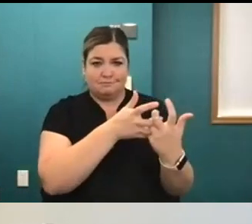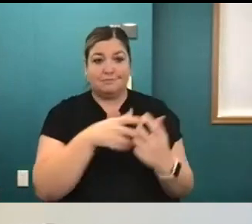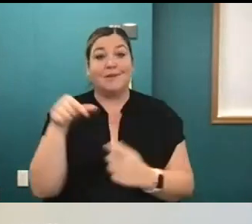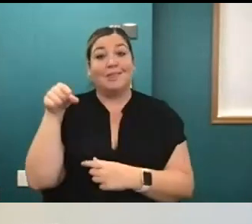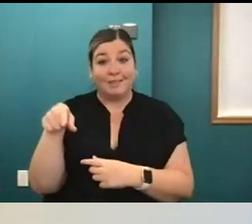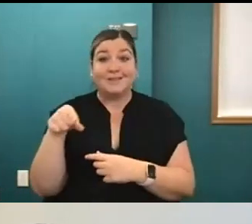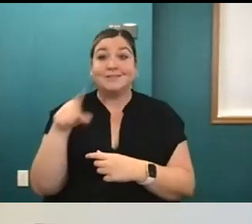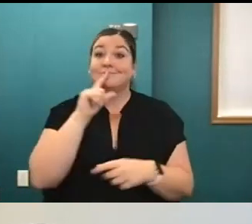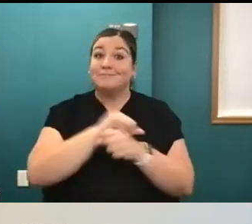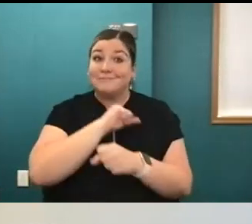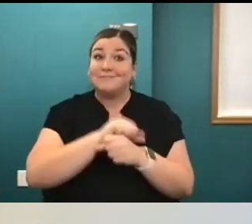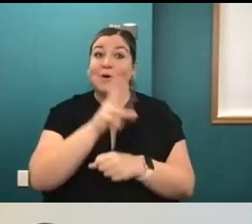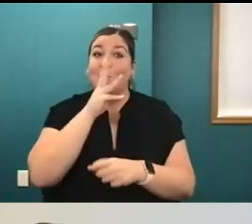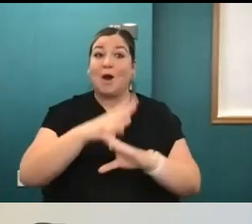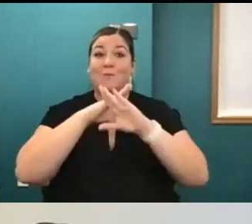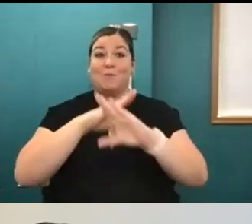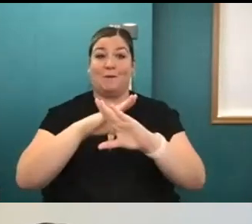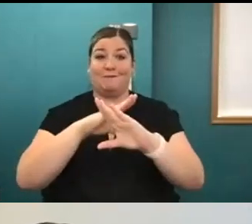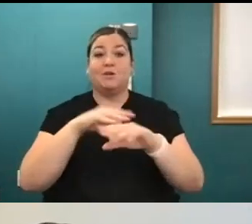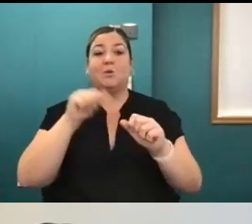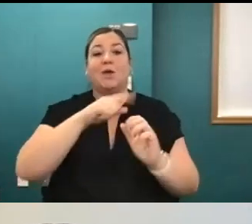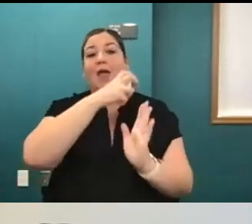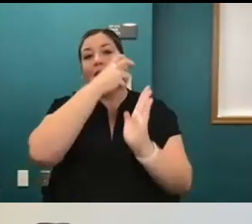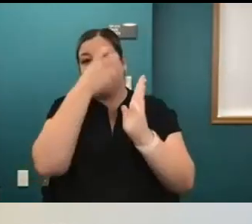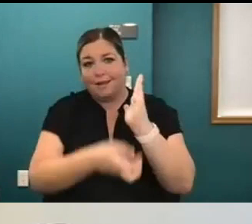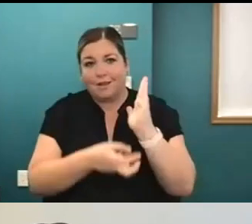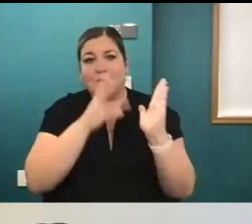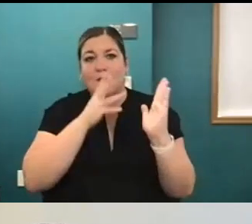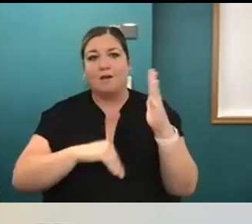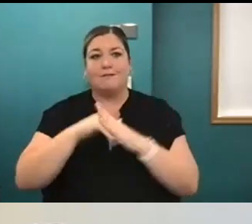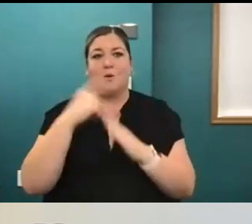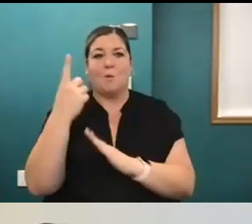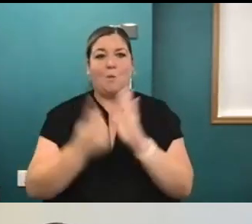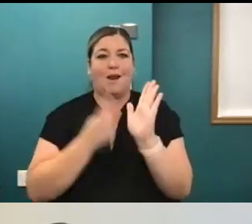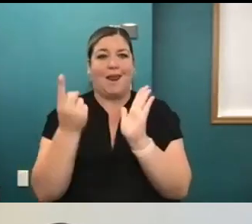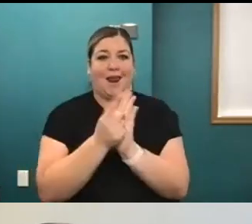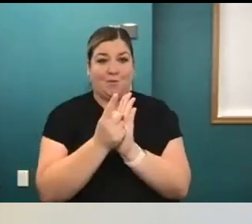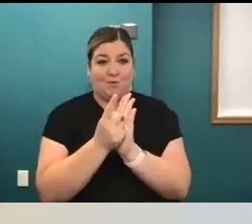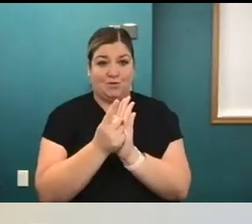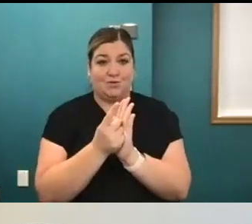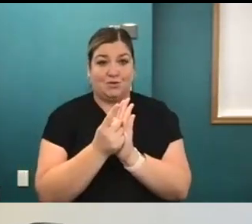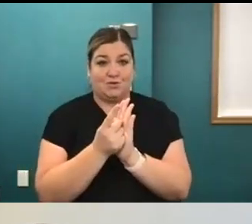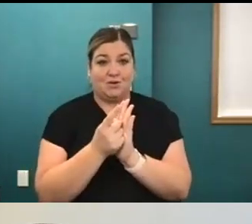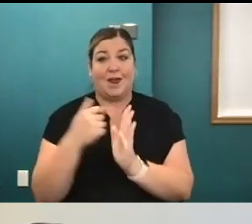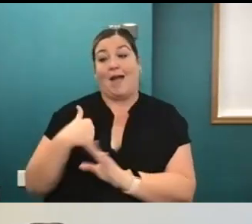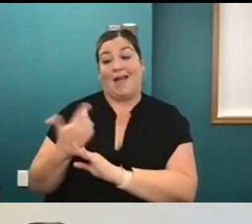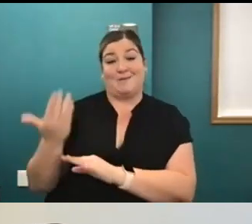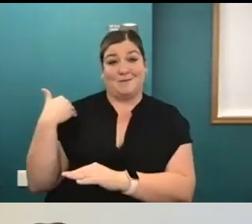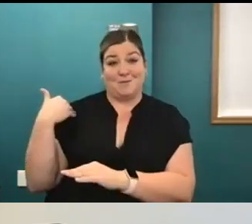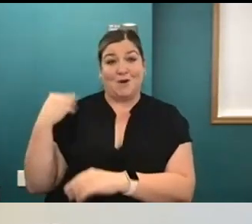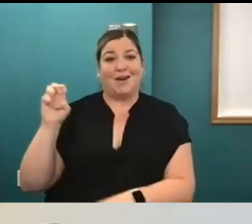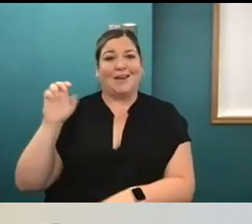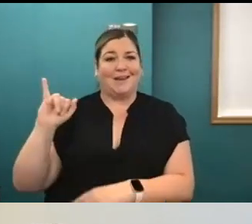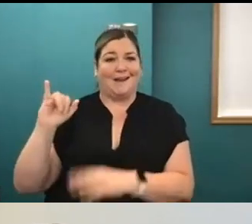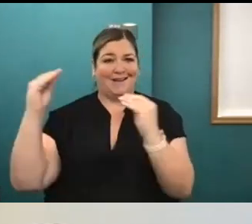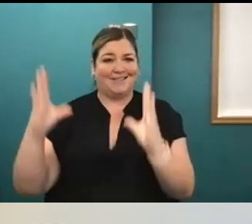waterproof. So you can actually submerge it in water for up to an hour. I was a early intervention teacher.